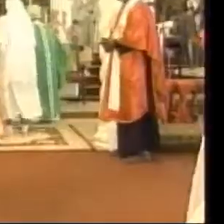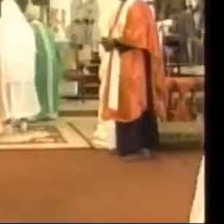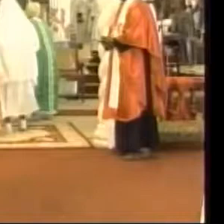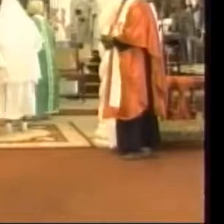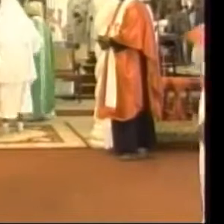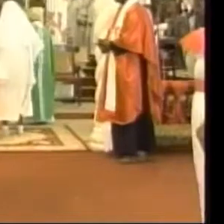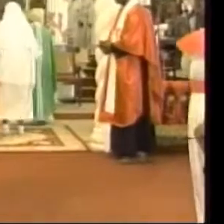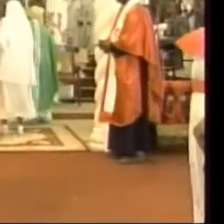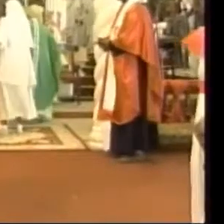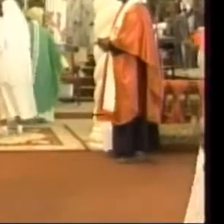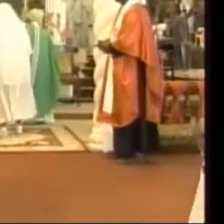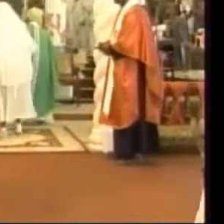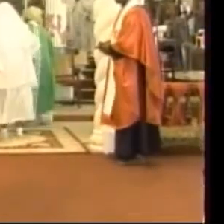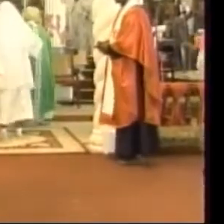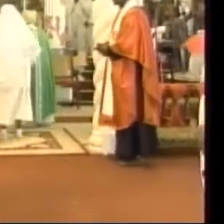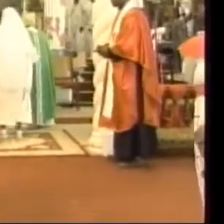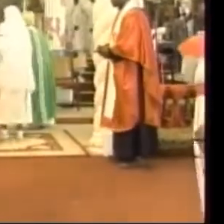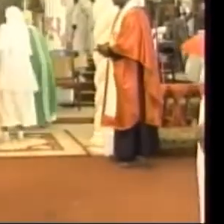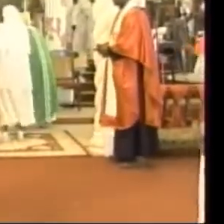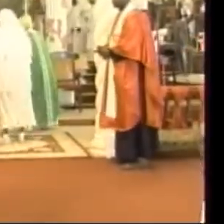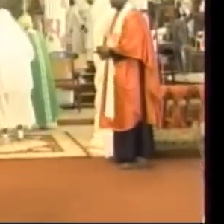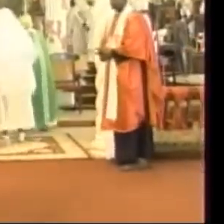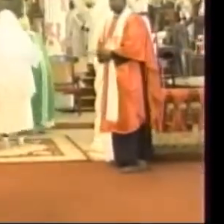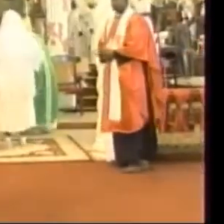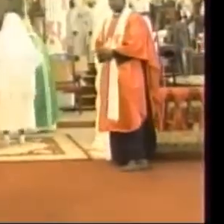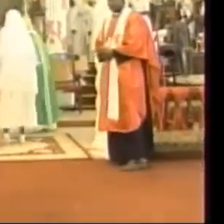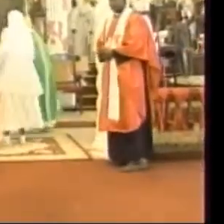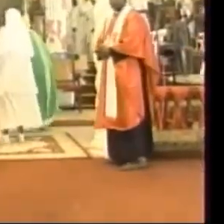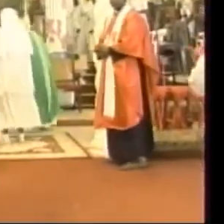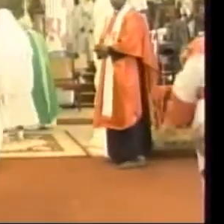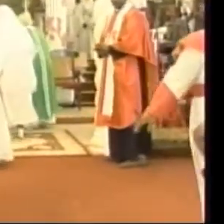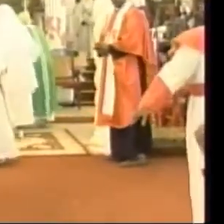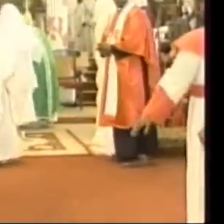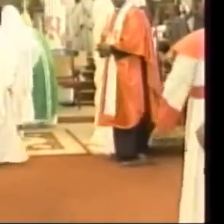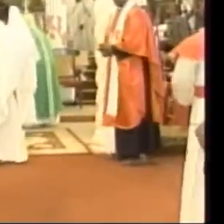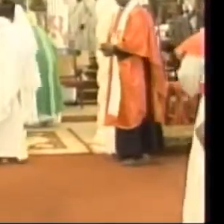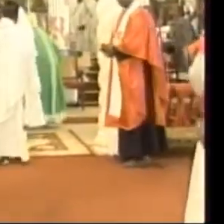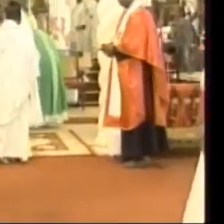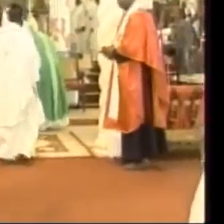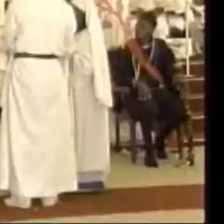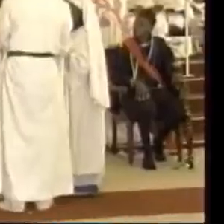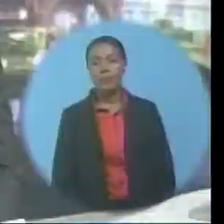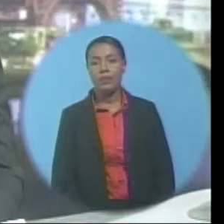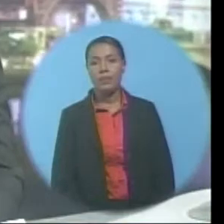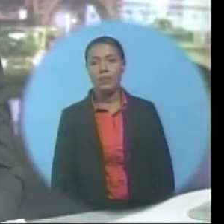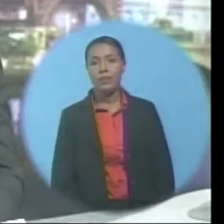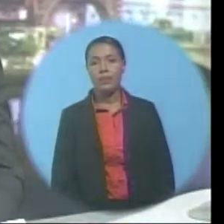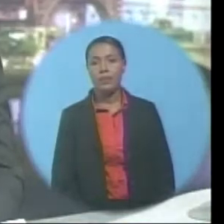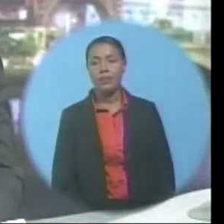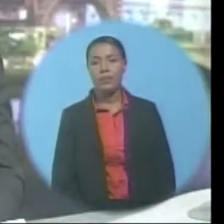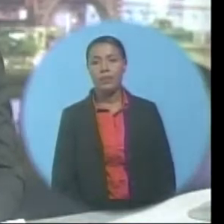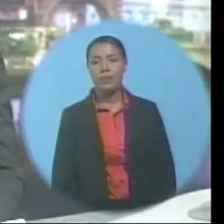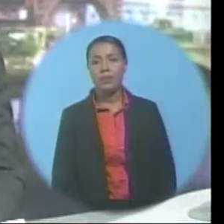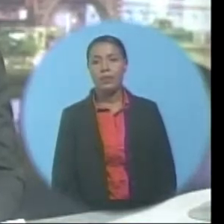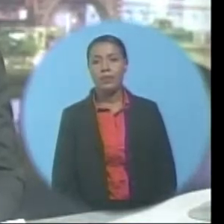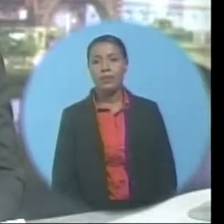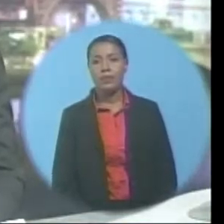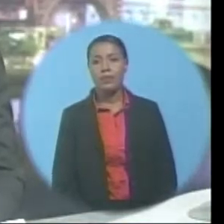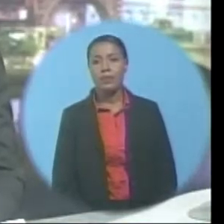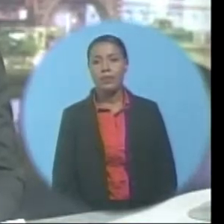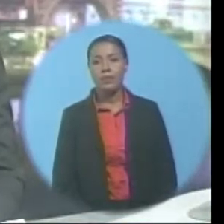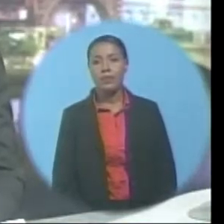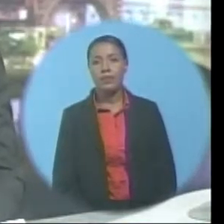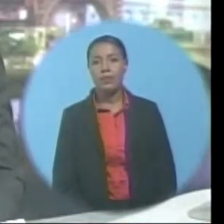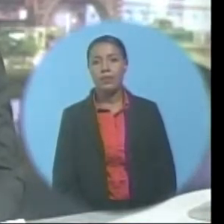last Wednesday after ailing for some time. His body will lie in state at the Zion Apostolic Spiritual Baptist Church at Richmond Gap,